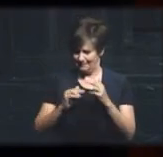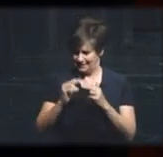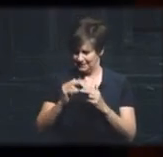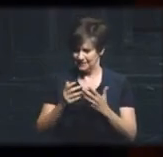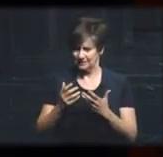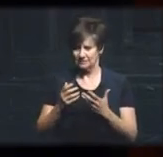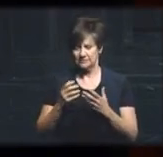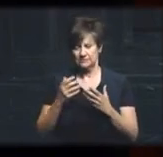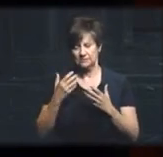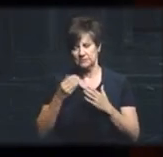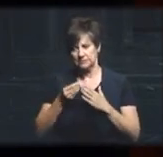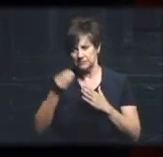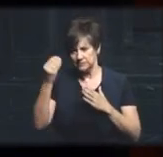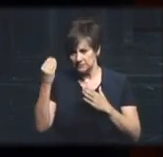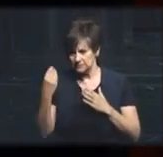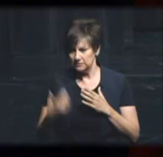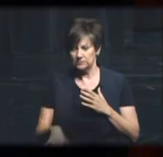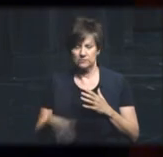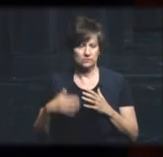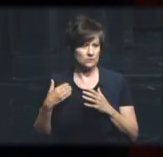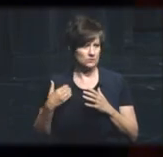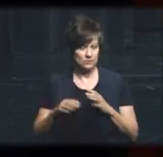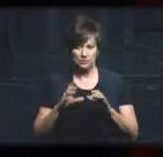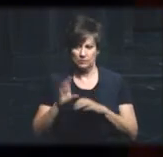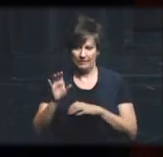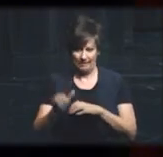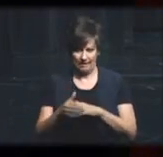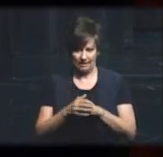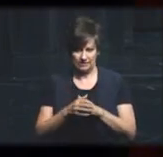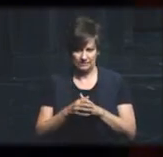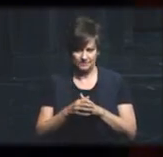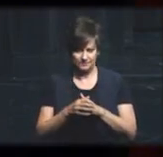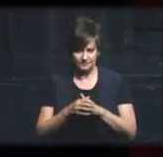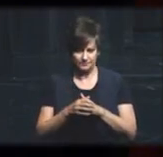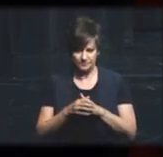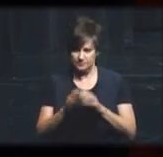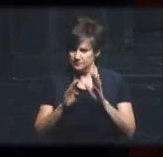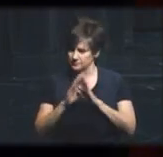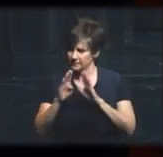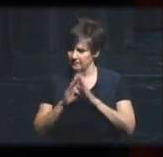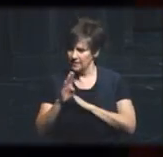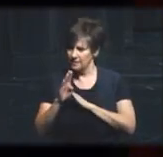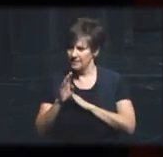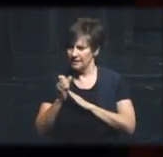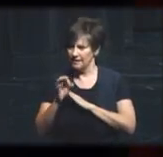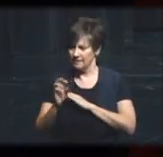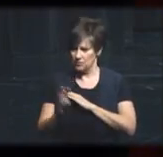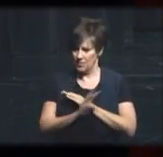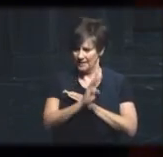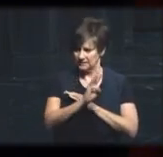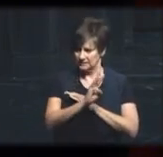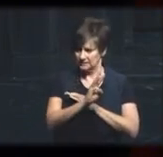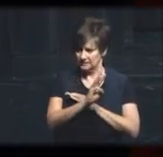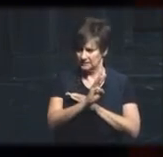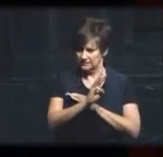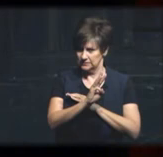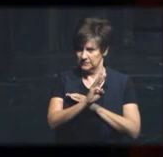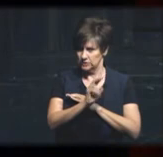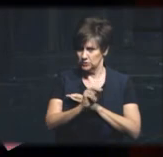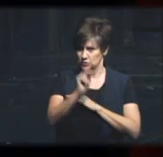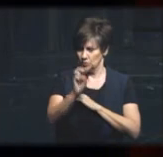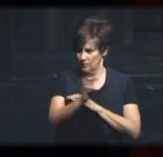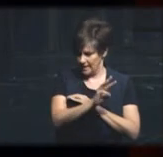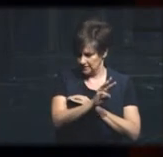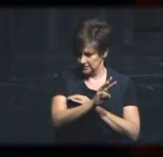Significant expense, certainly, in doing those. The development of the west end,